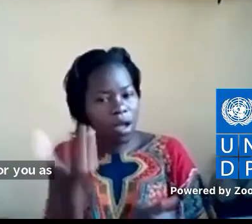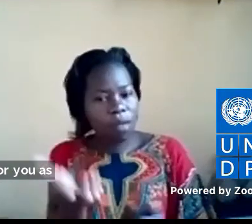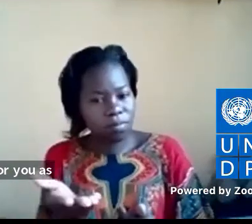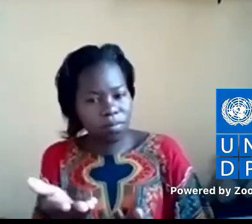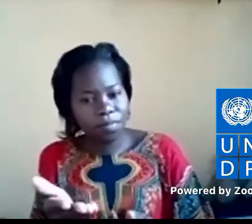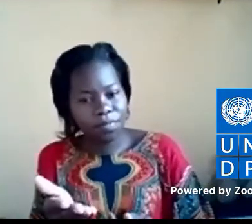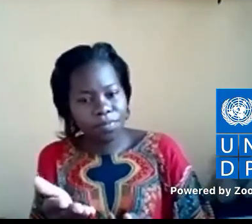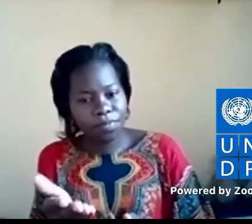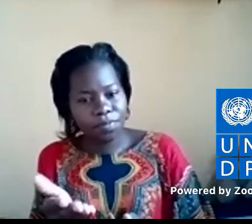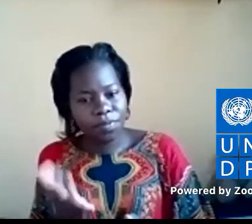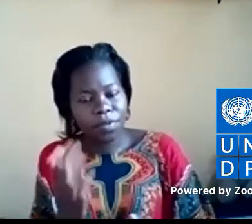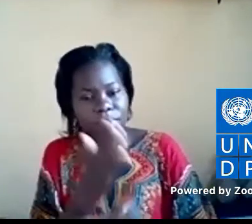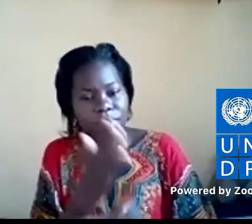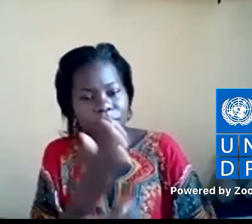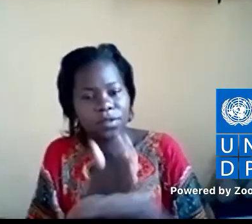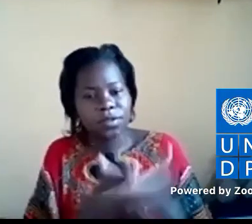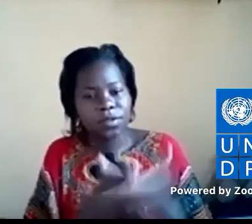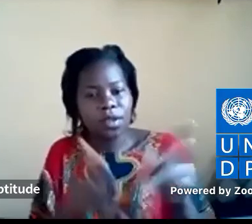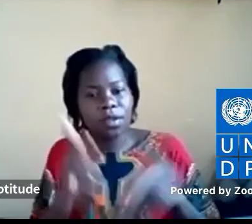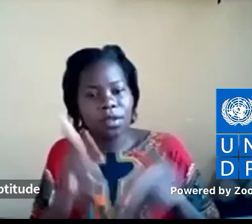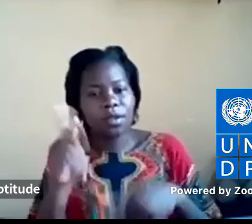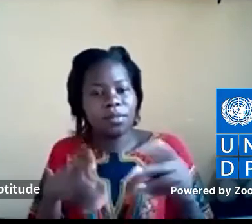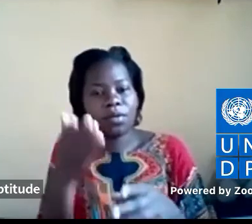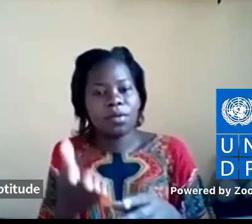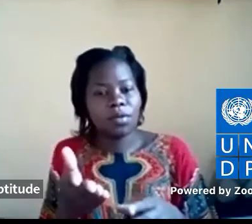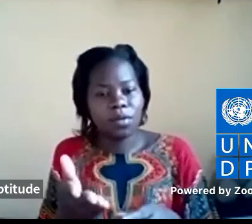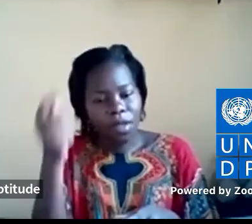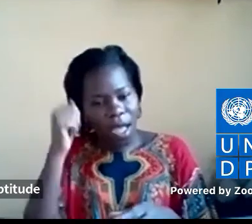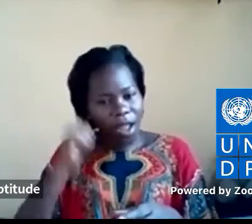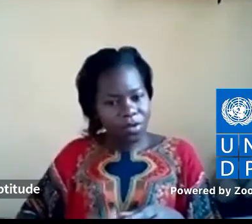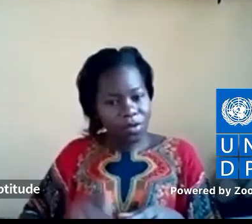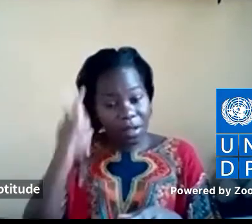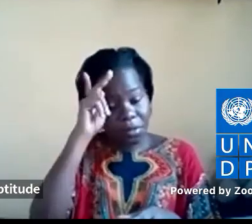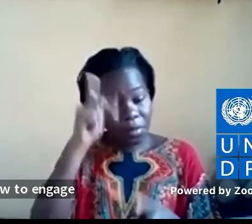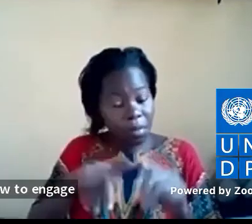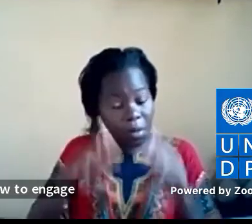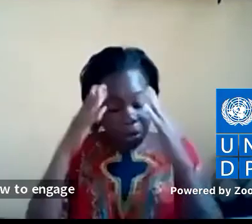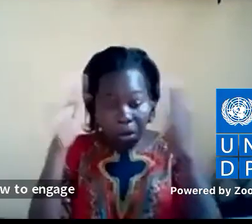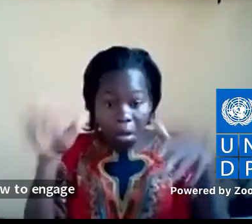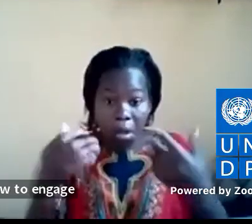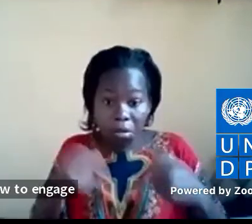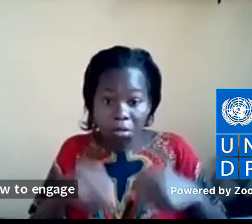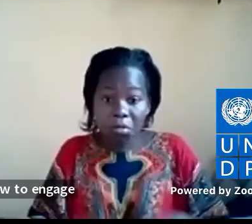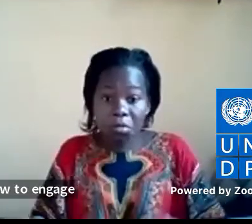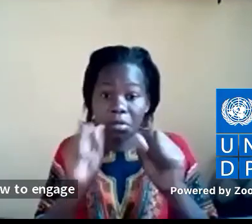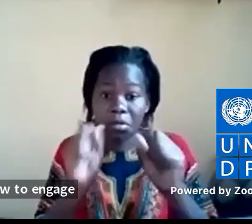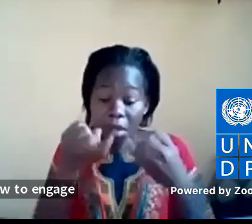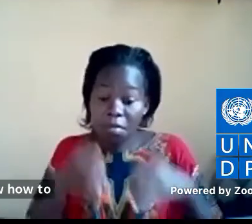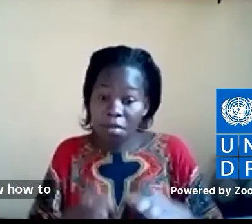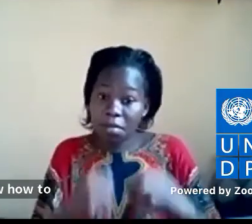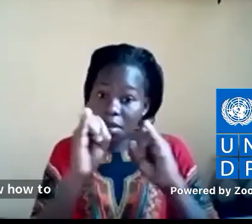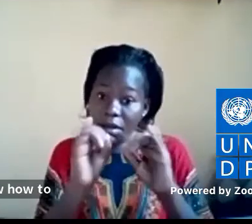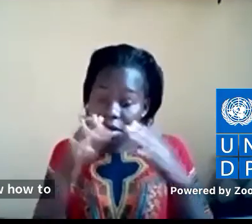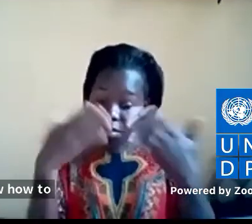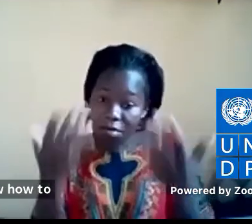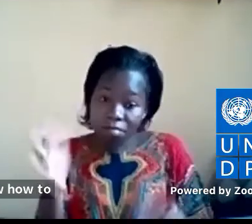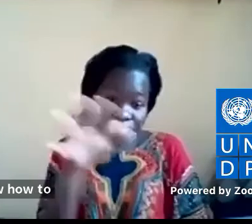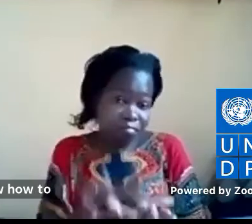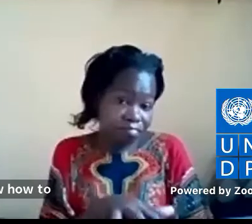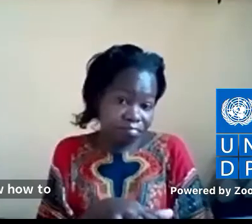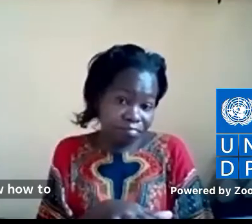Some people have the aptitude, knowledge, and skills, but they don't even know how to engage with, you know, the technocrats. As a